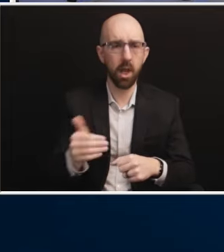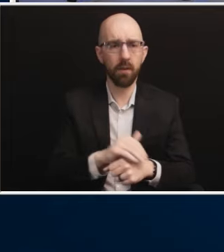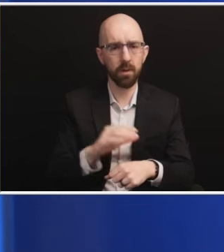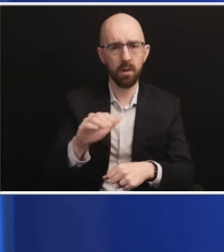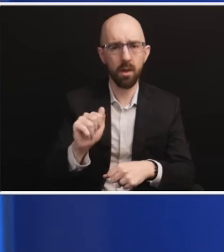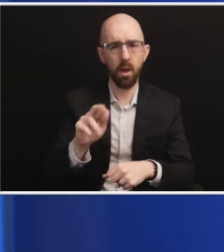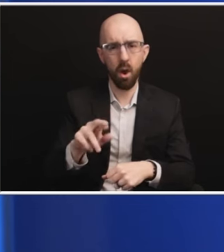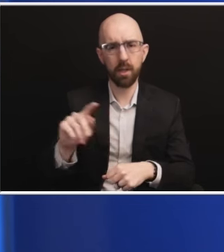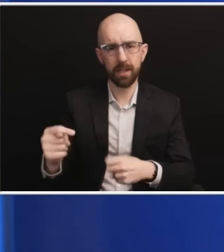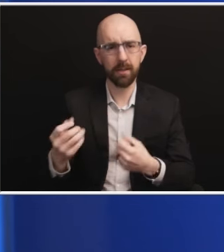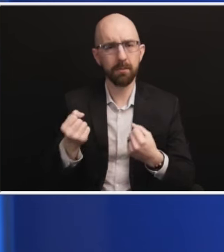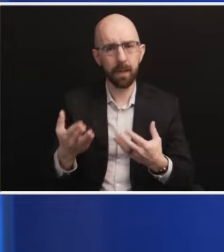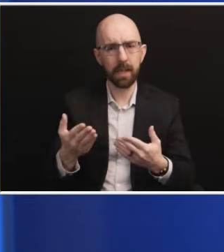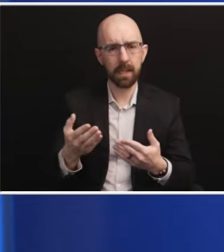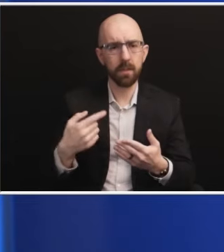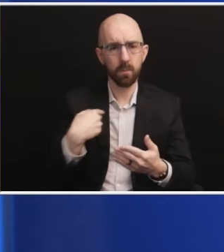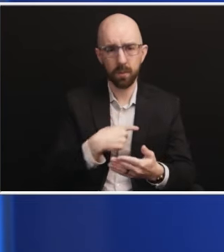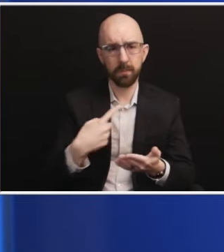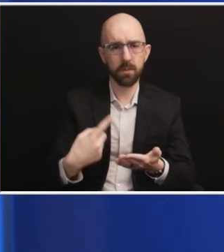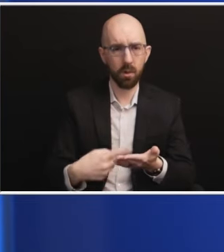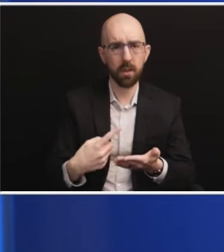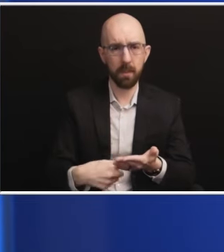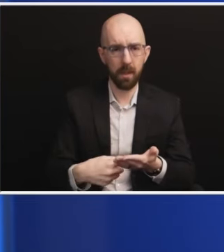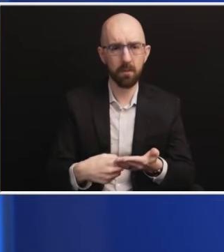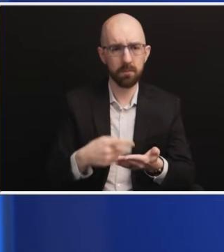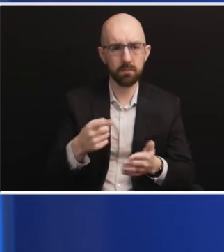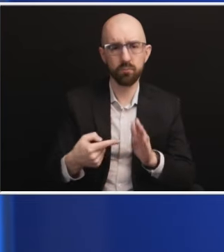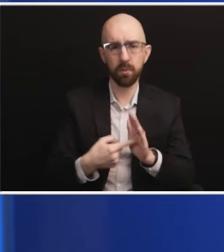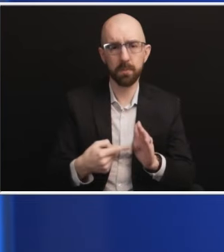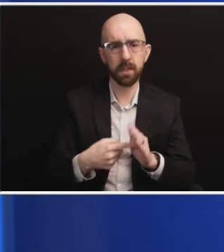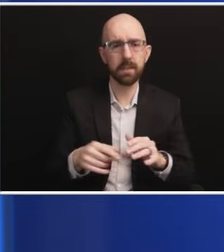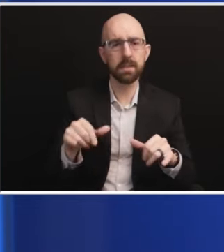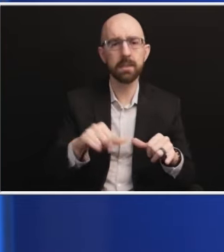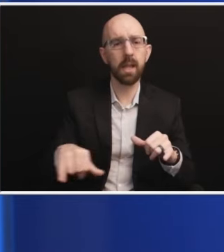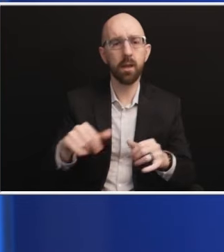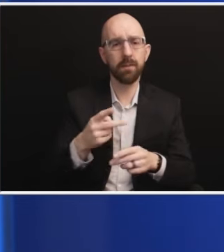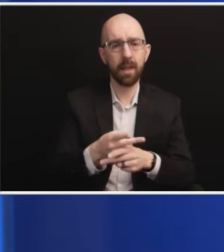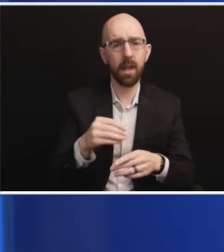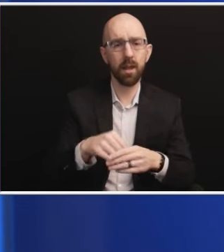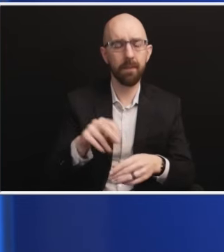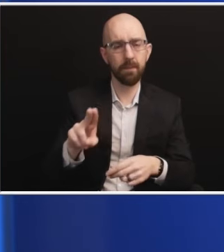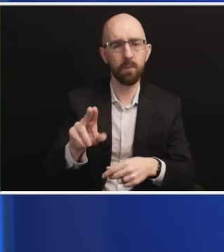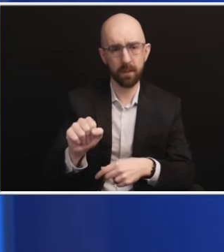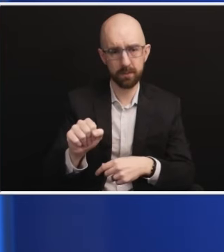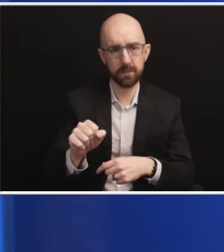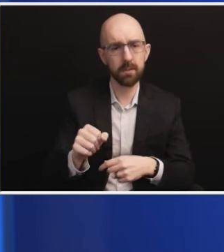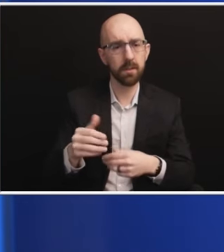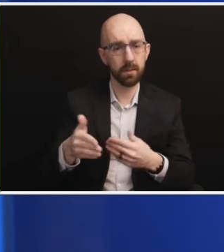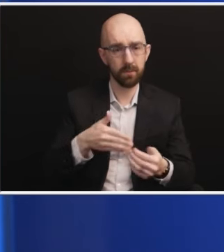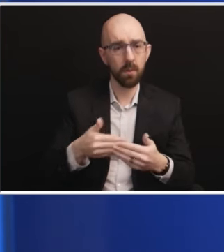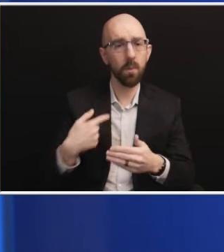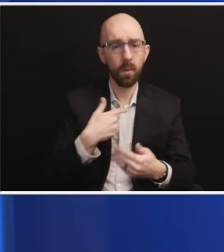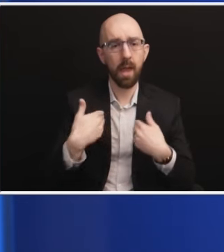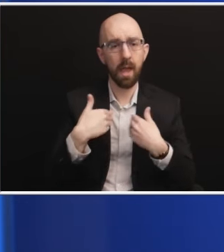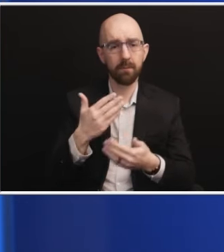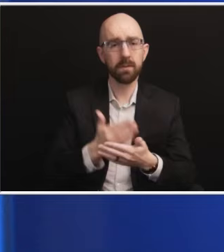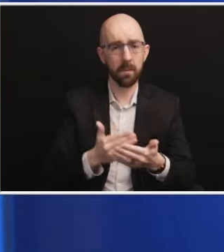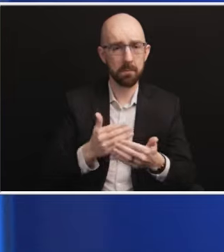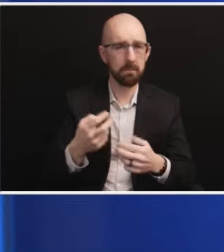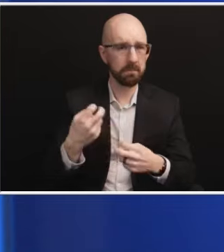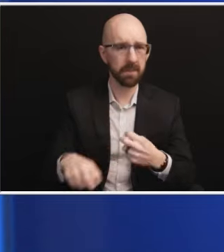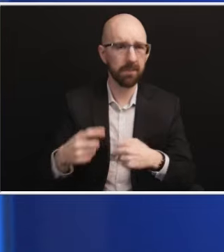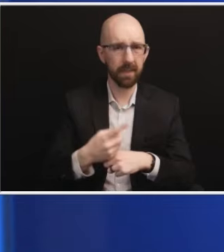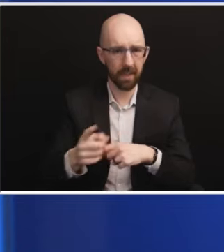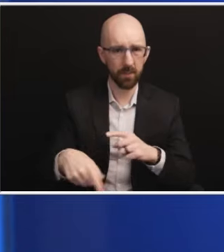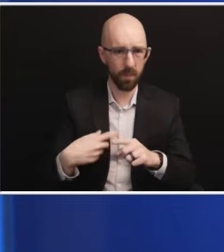the indications we've been talking about, represents the standard of care in the United States. And although we had some rocky days when we first got FDA